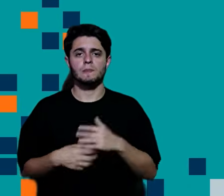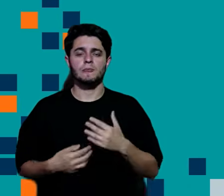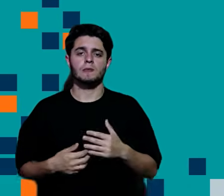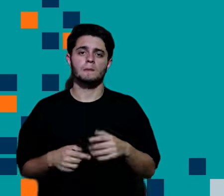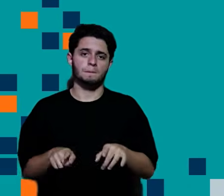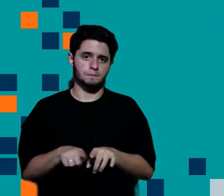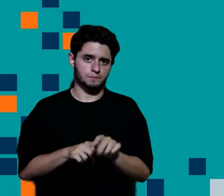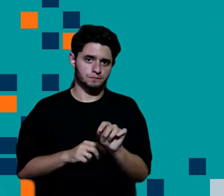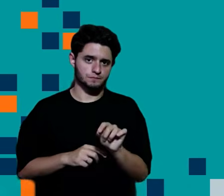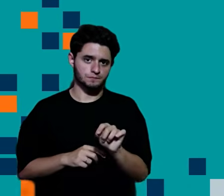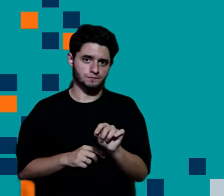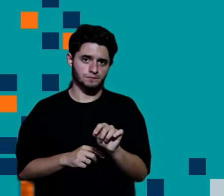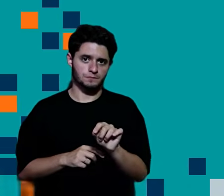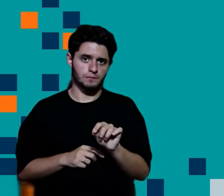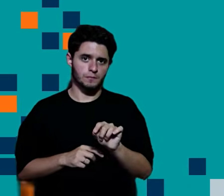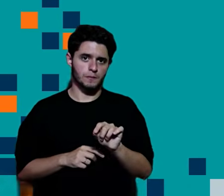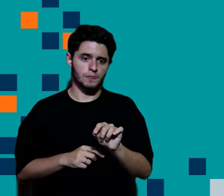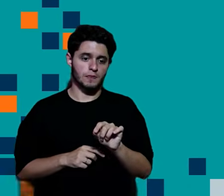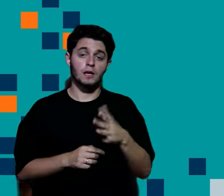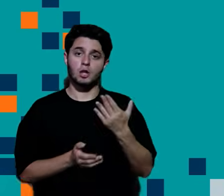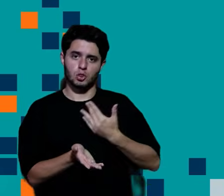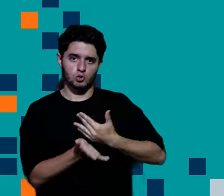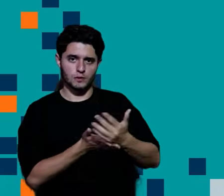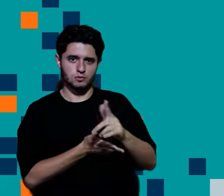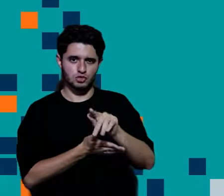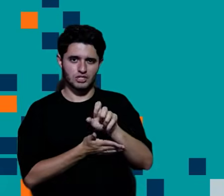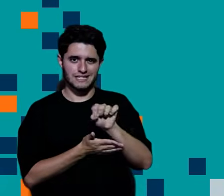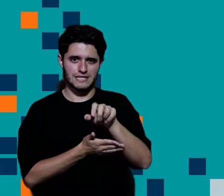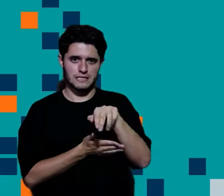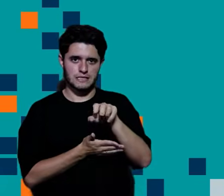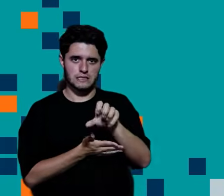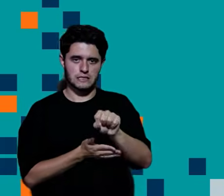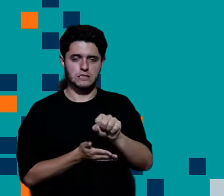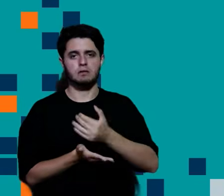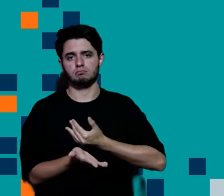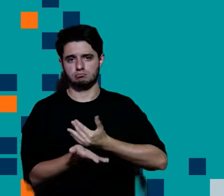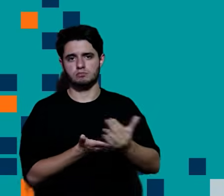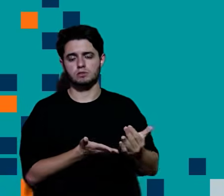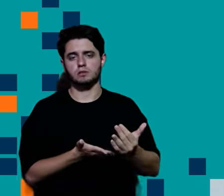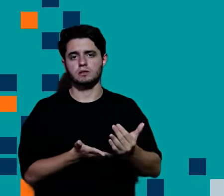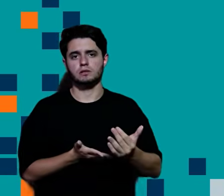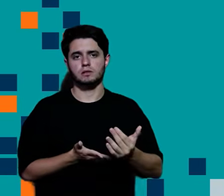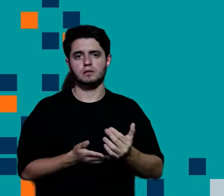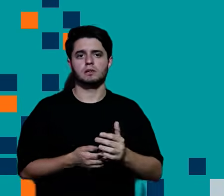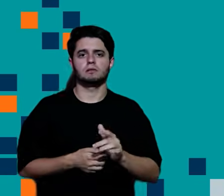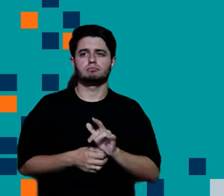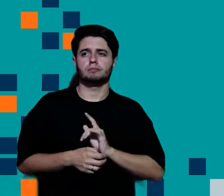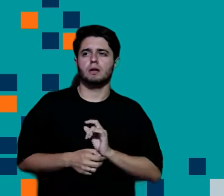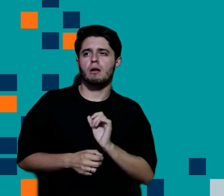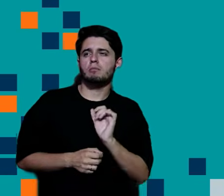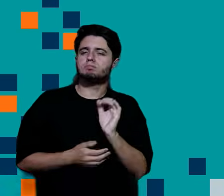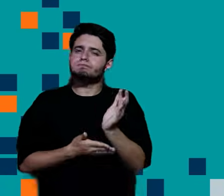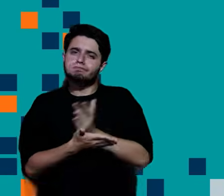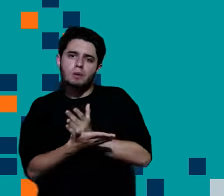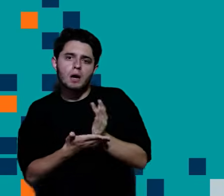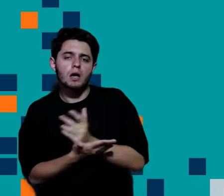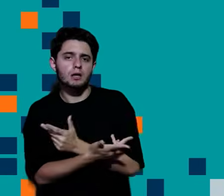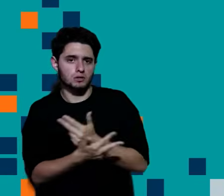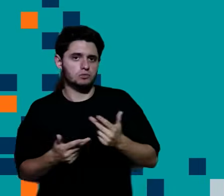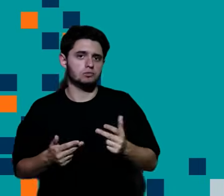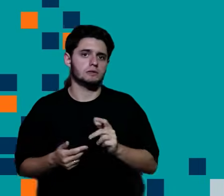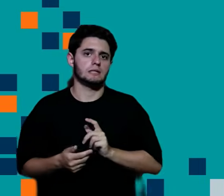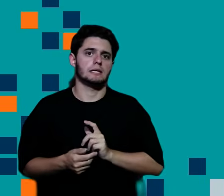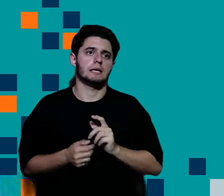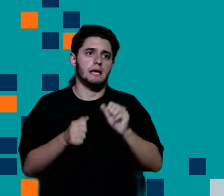this idea of Genesis, this tying together the words of health and something that is a generator